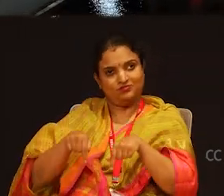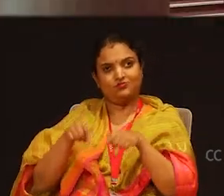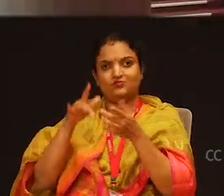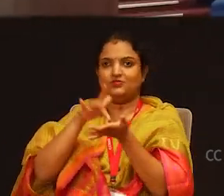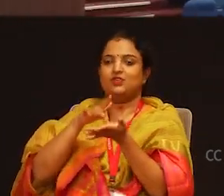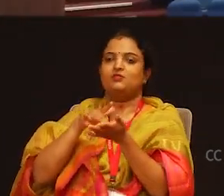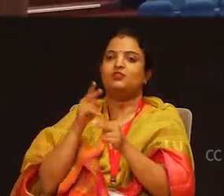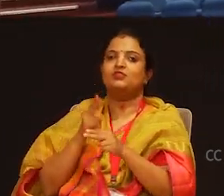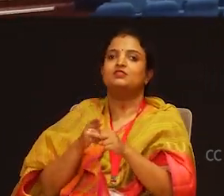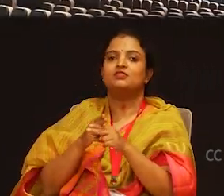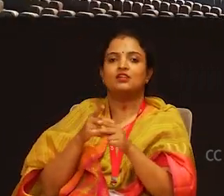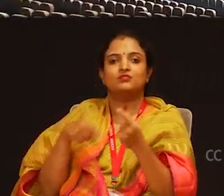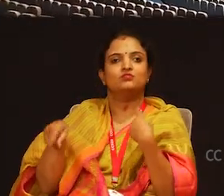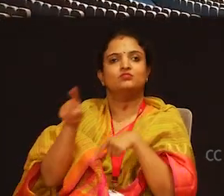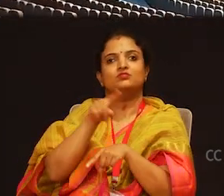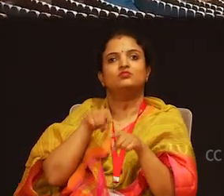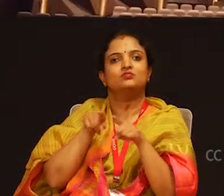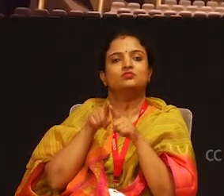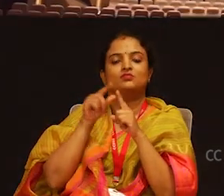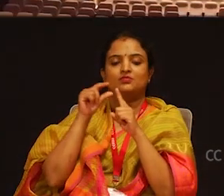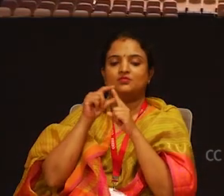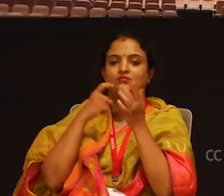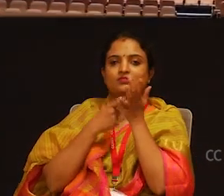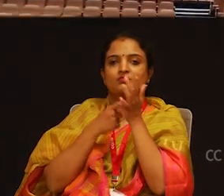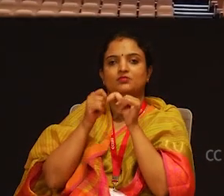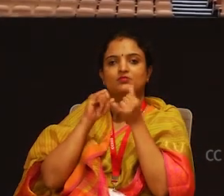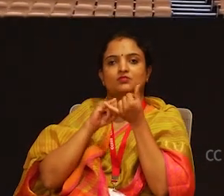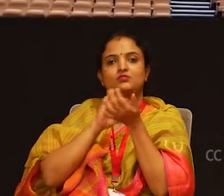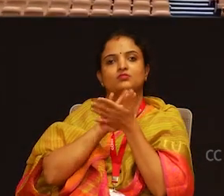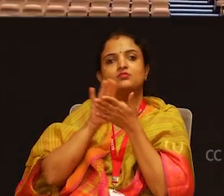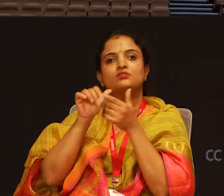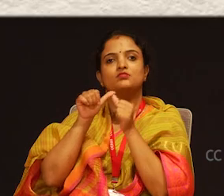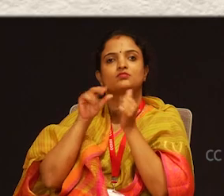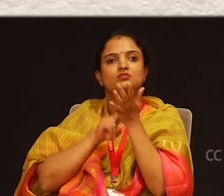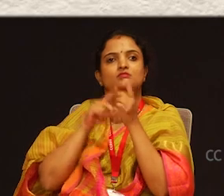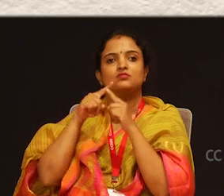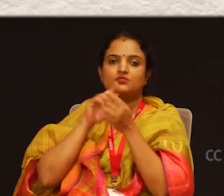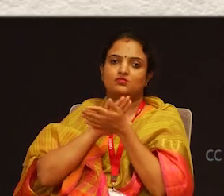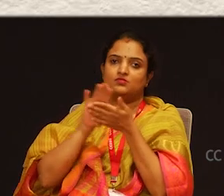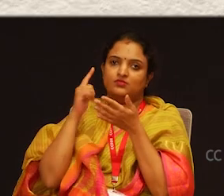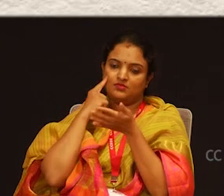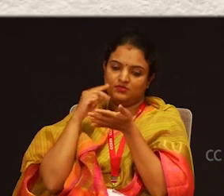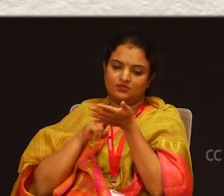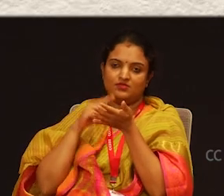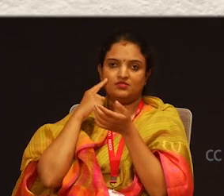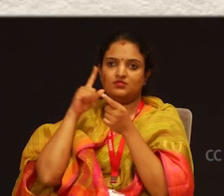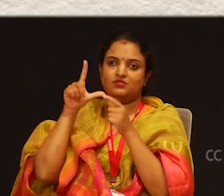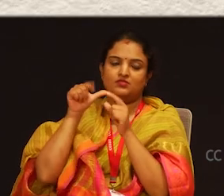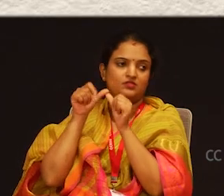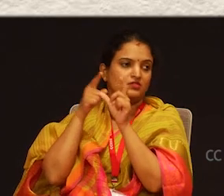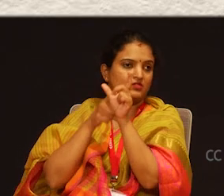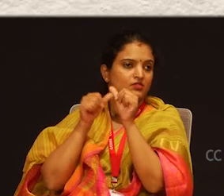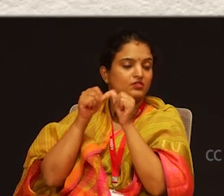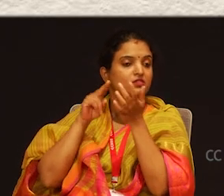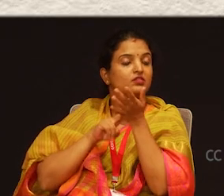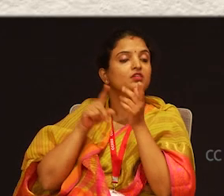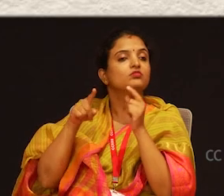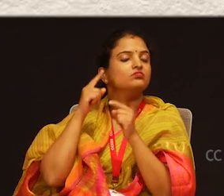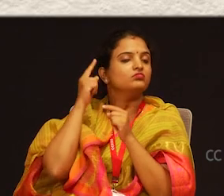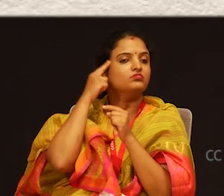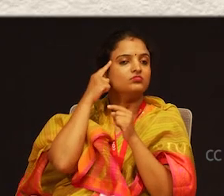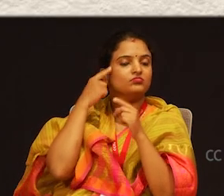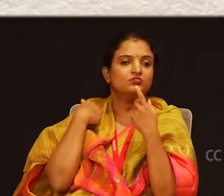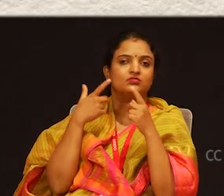Convention Center in Prashanti Nilayam for the International Conference on Cognitive Education